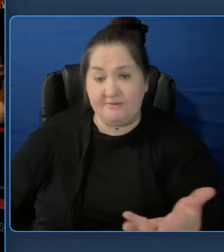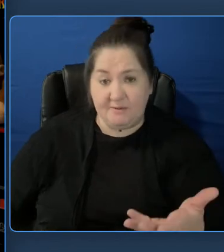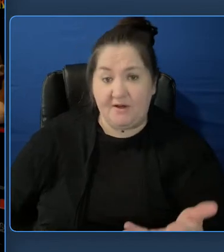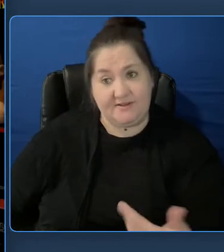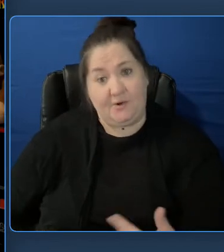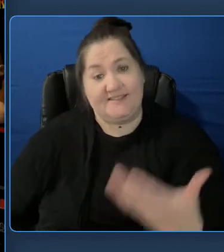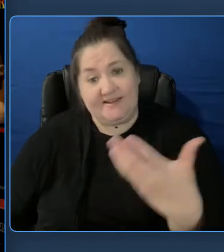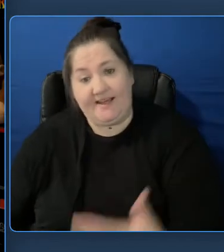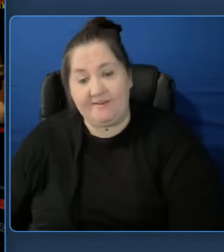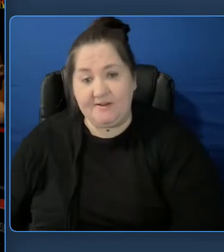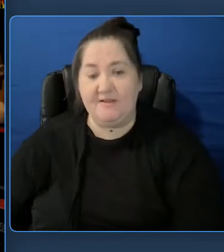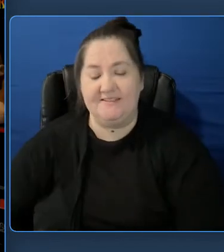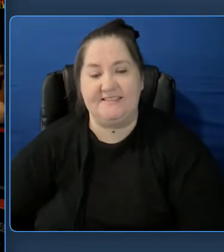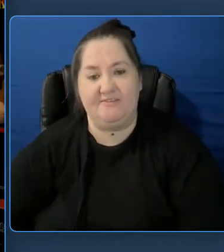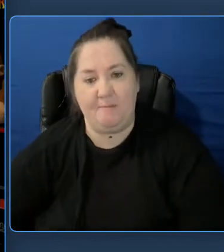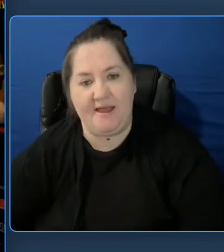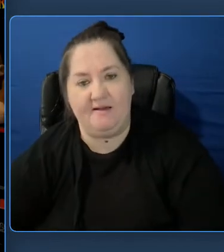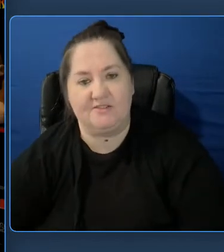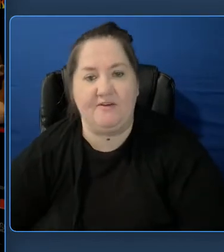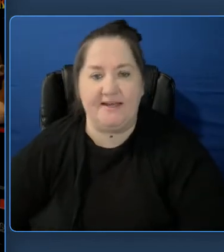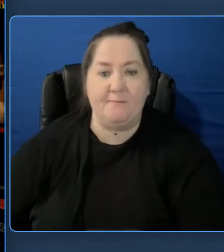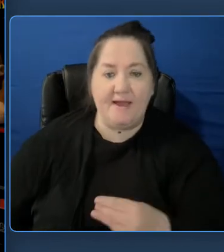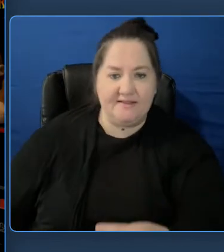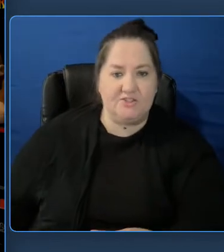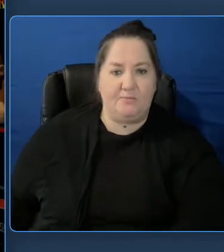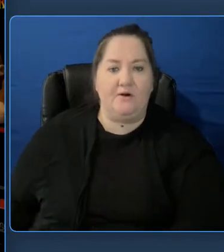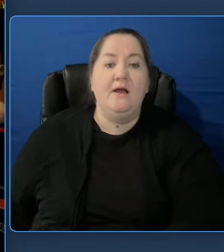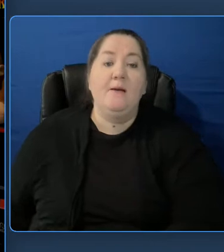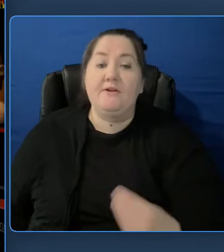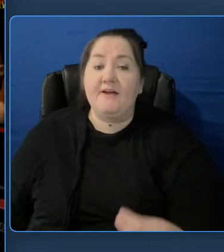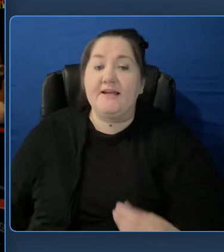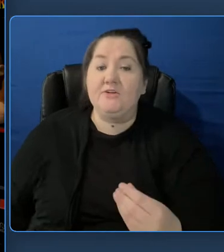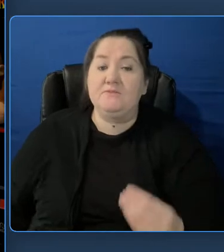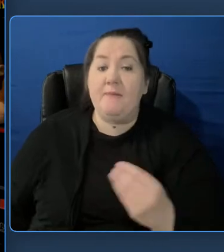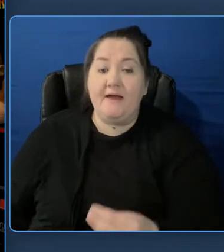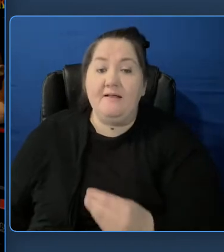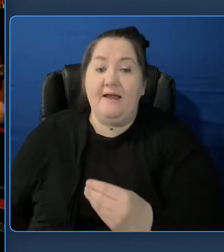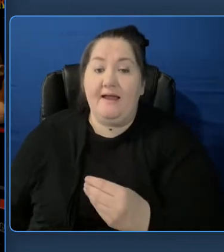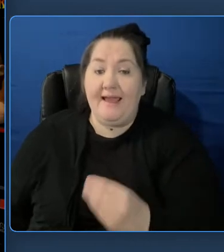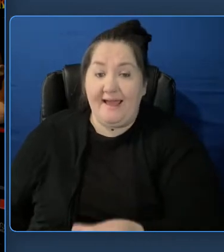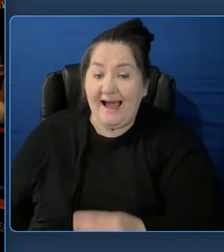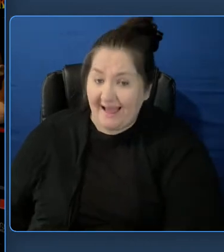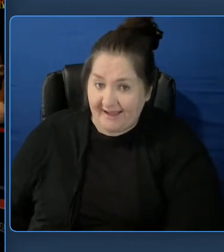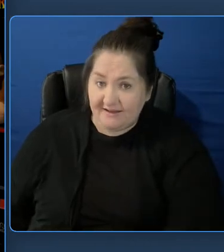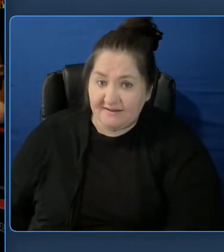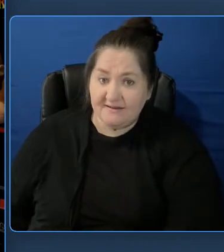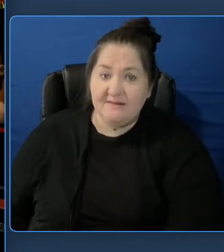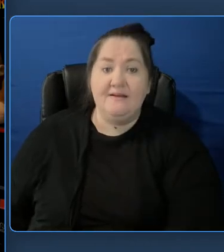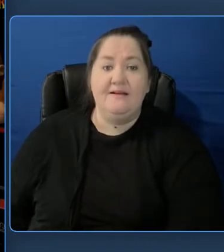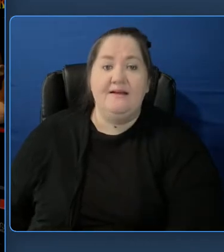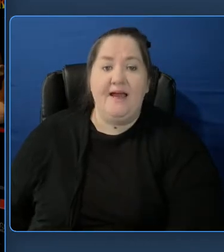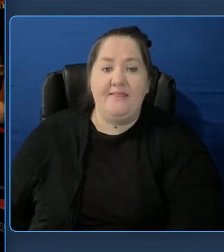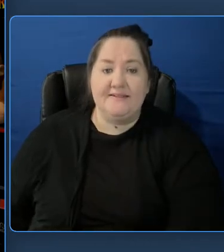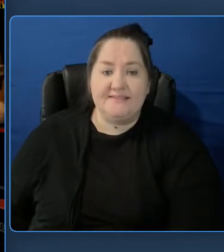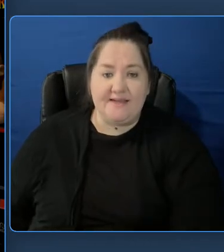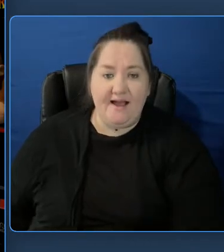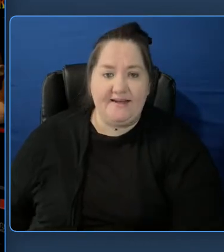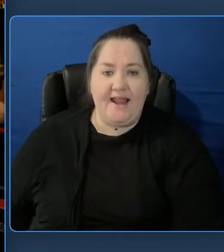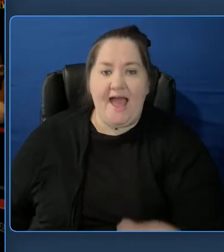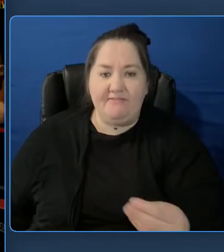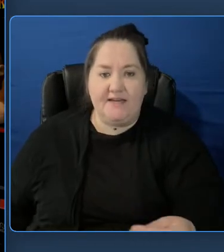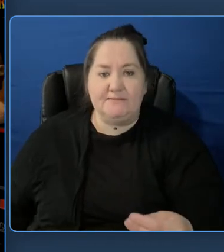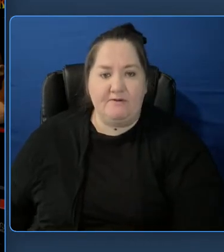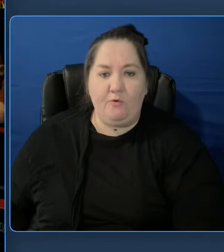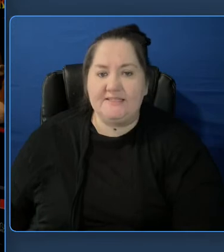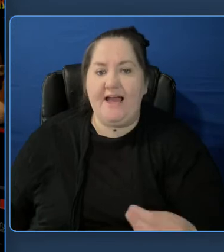maybe there'll be a female, and so I sound like a female instead of a male. So if I get a male interpreter, but if I could use male AI and then